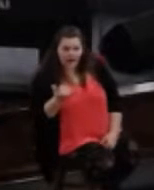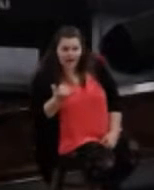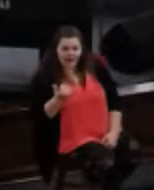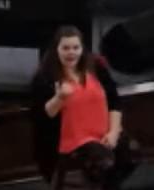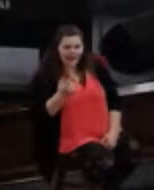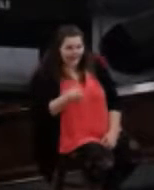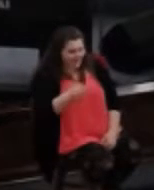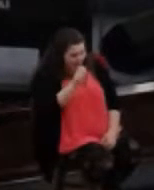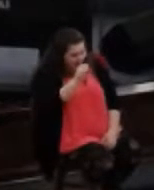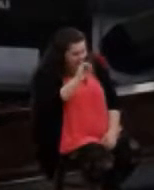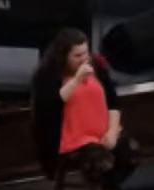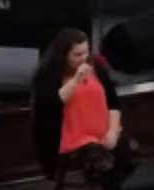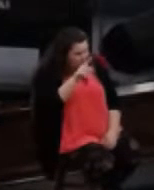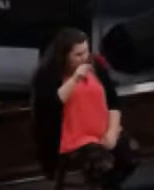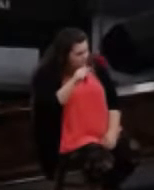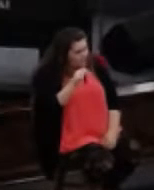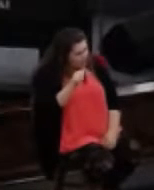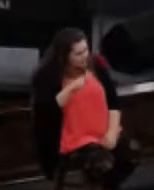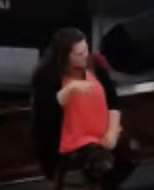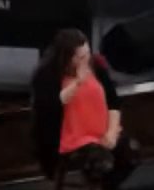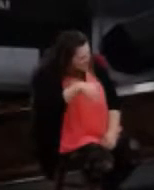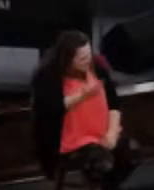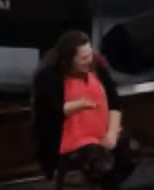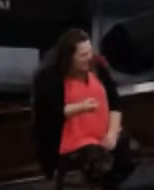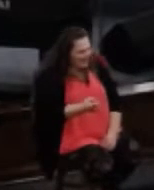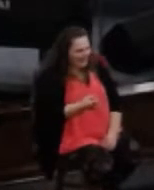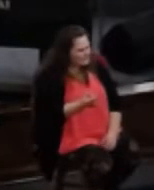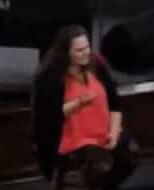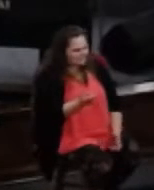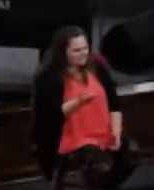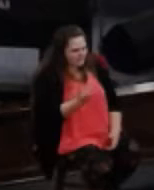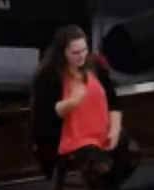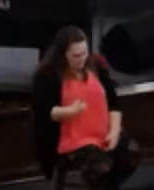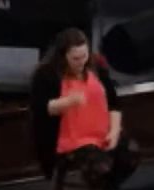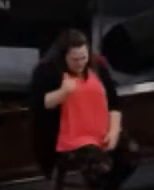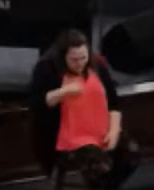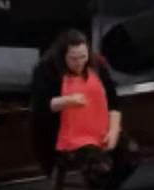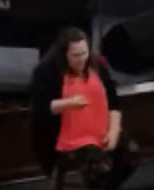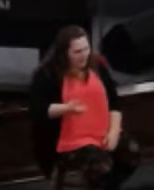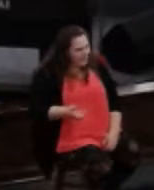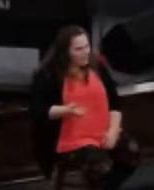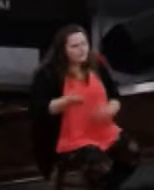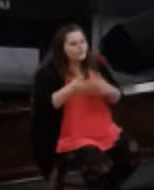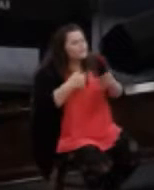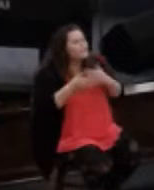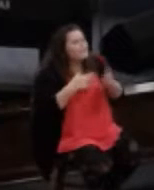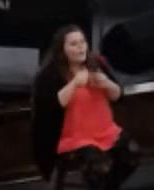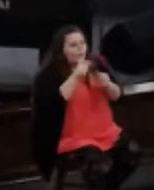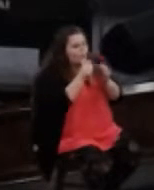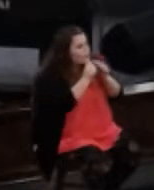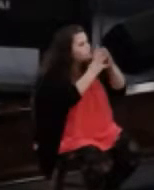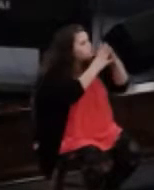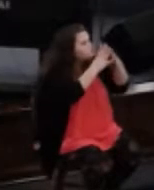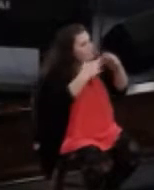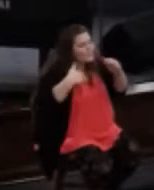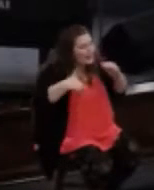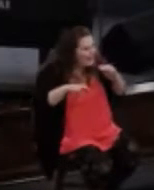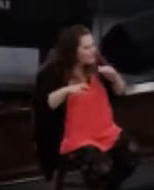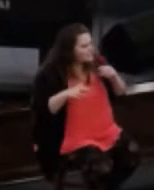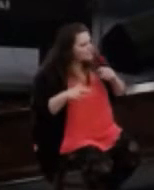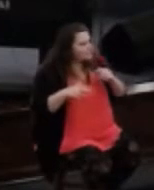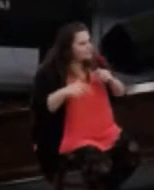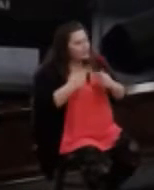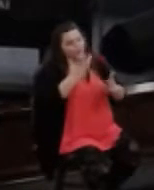Because Siddhartha is dead. No matter which founder of which religion you may want